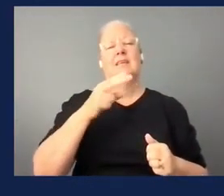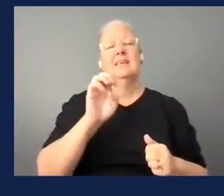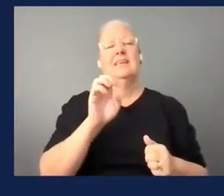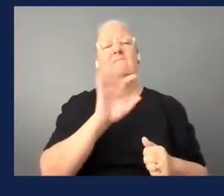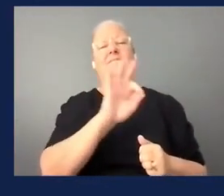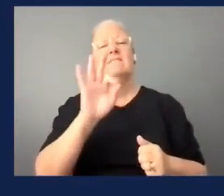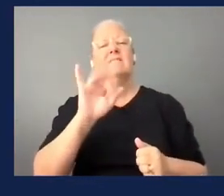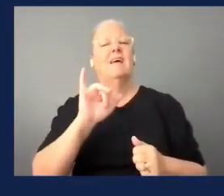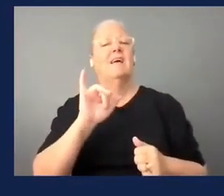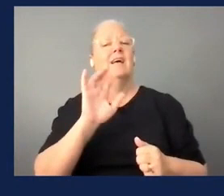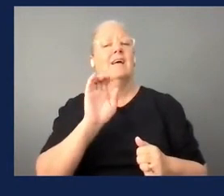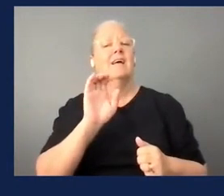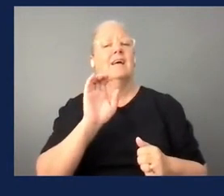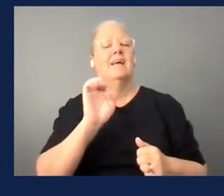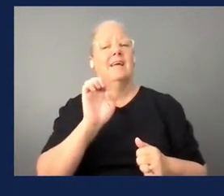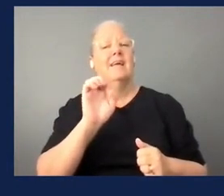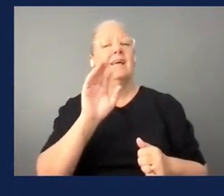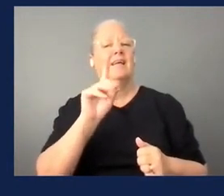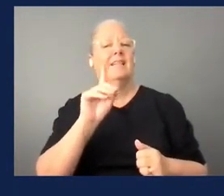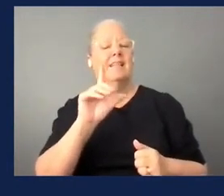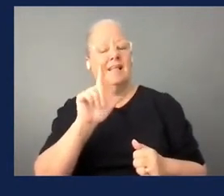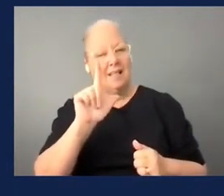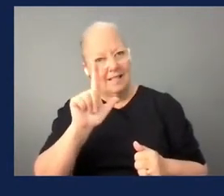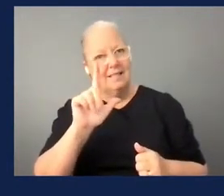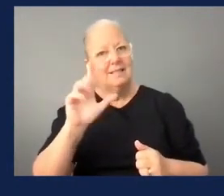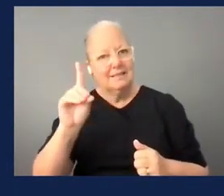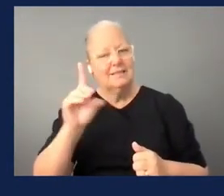then I'll simply use the Eurostar.